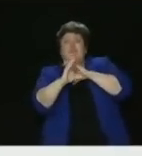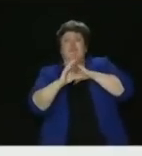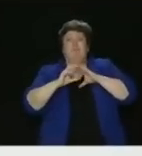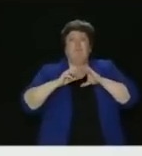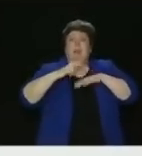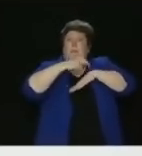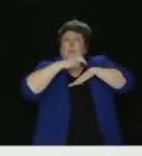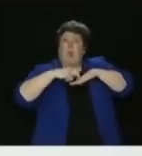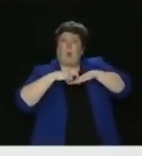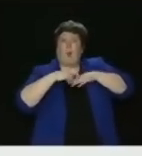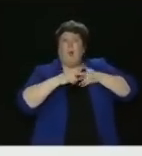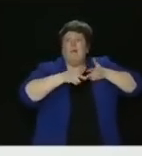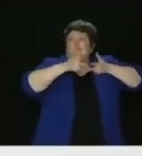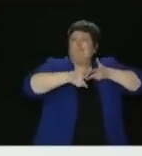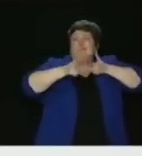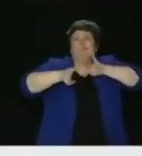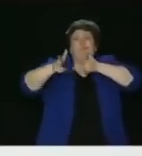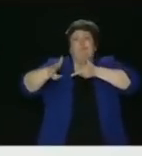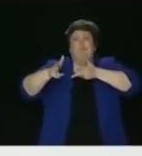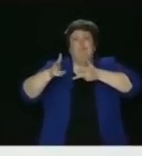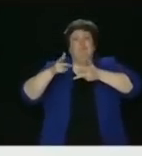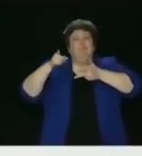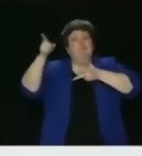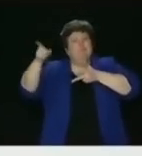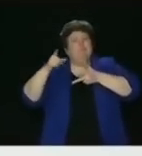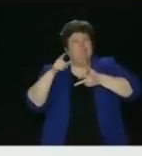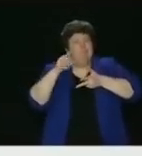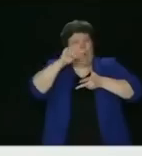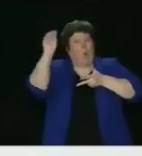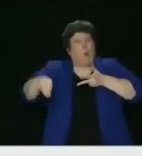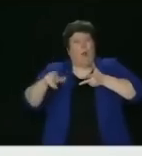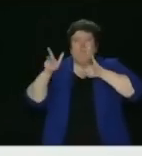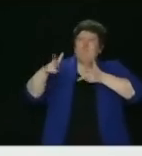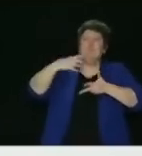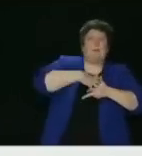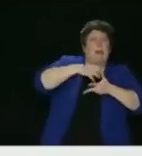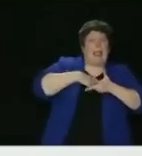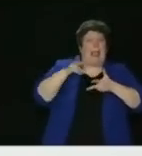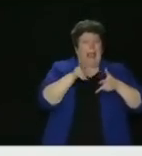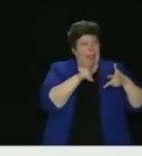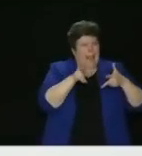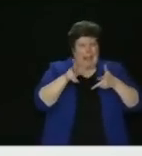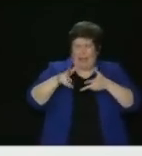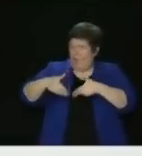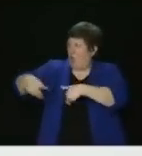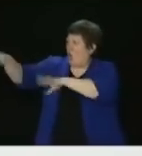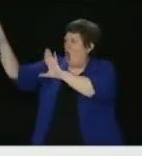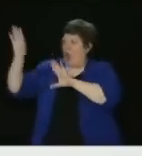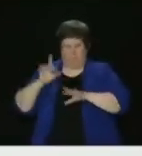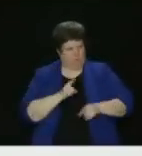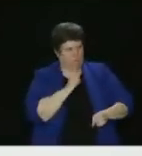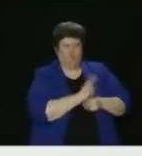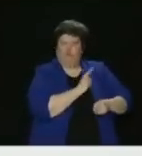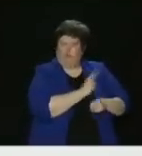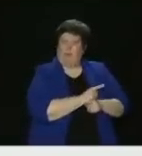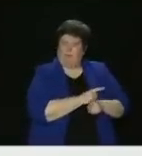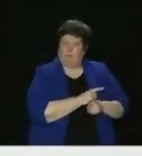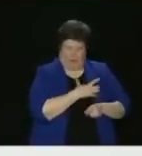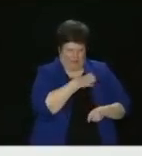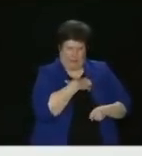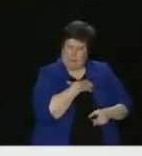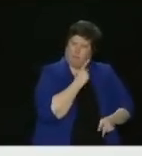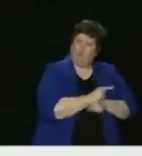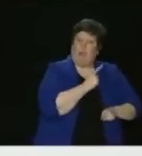on Parliament Hill highlighting their concerns. That is how this country needs to work and how protests